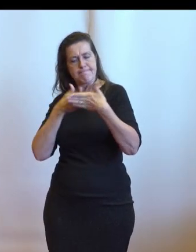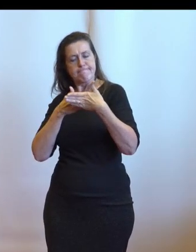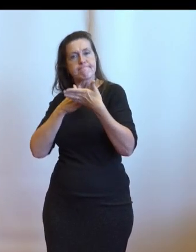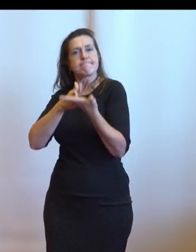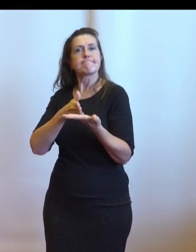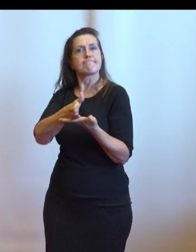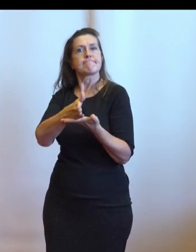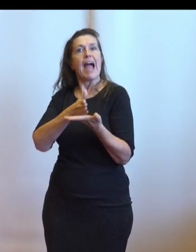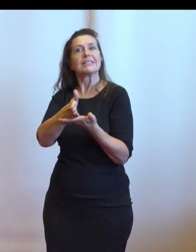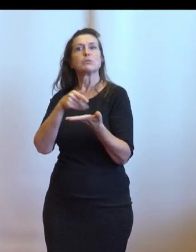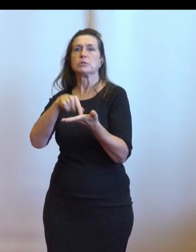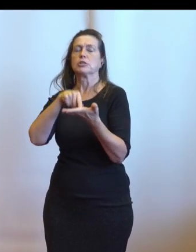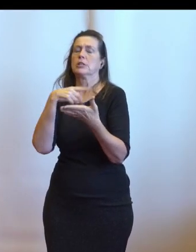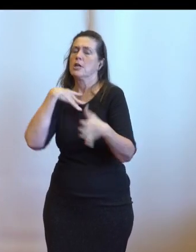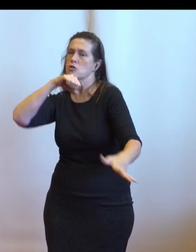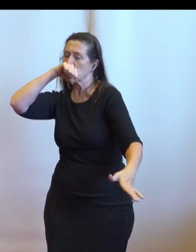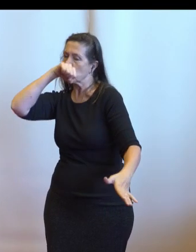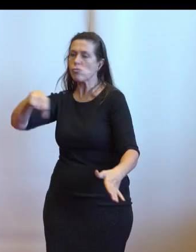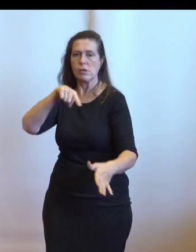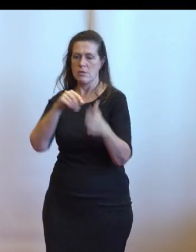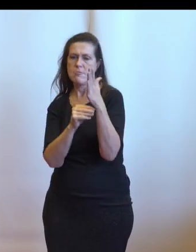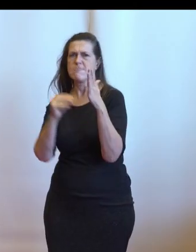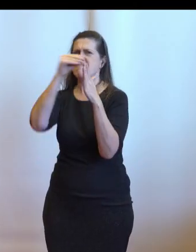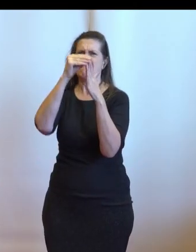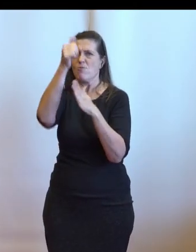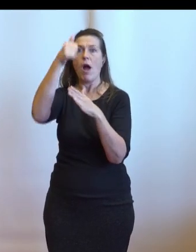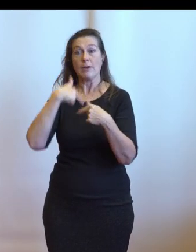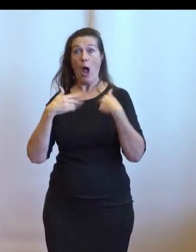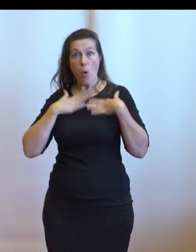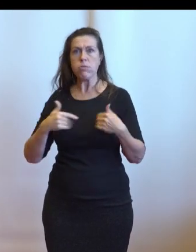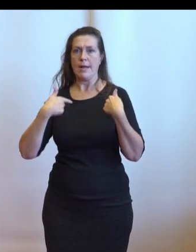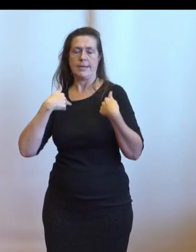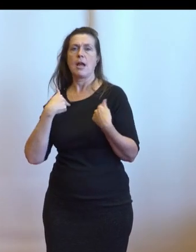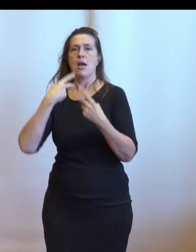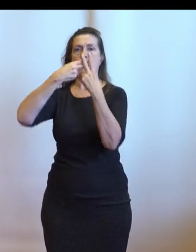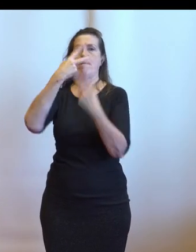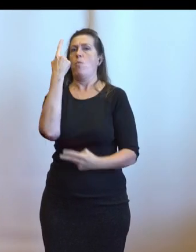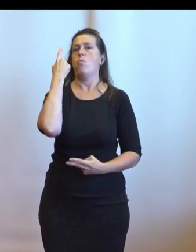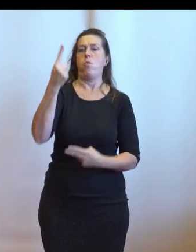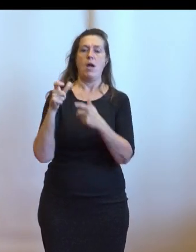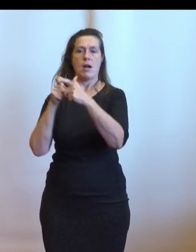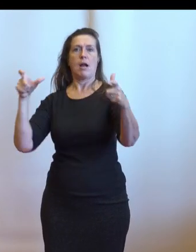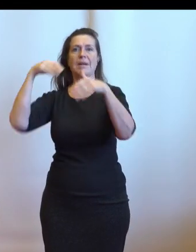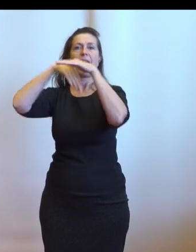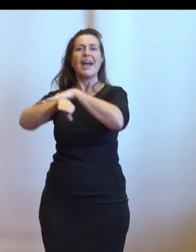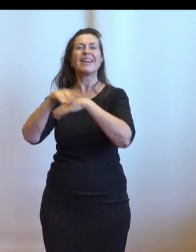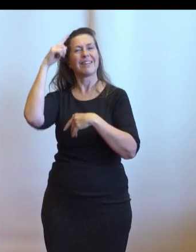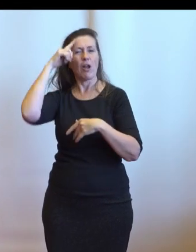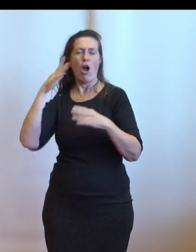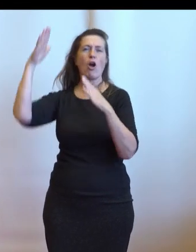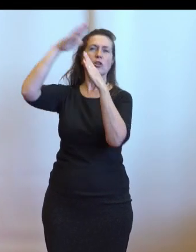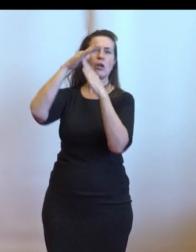the most accessible and inclusive company in the FTSE 100. Maybe please know I don't have any slides today, but I do have a video which I'll show you